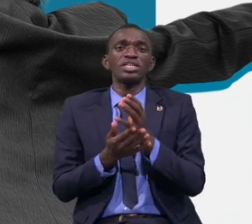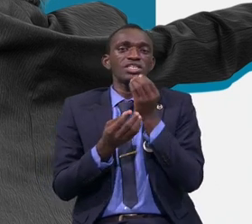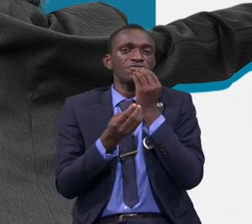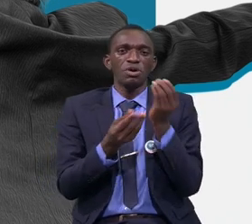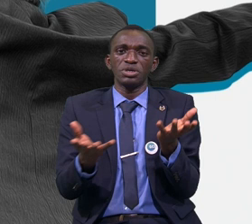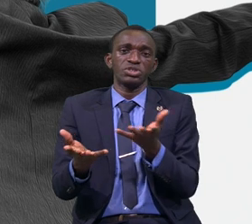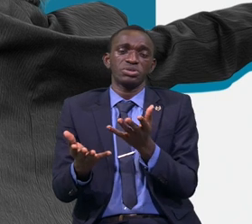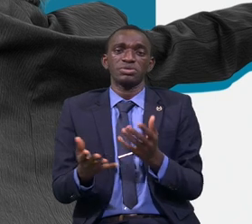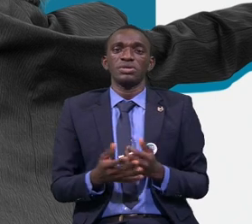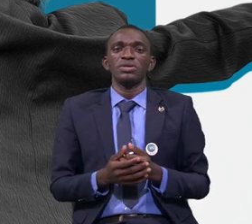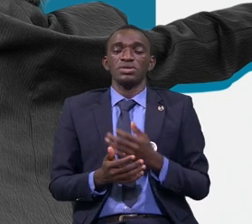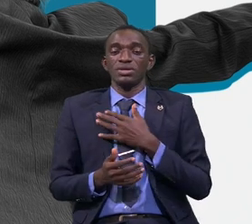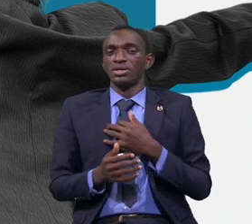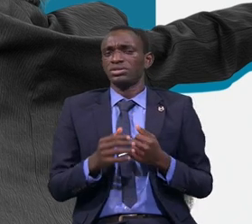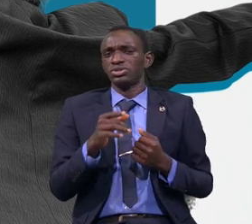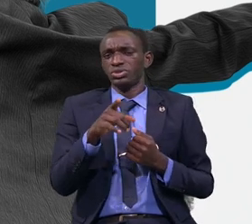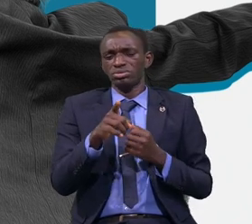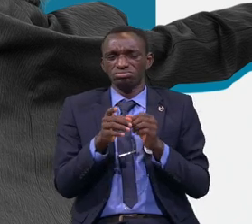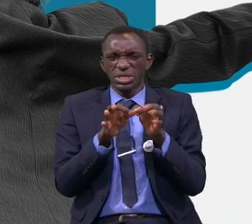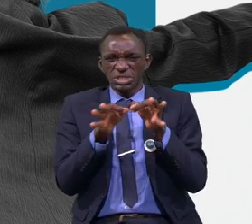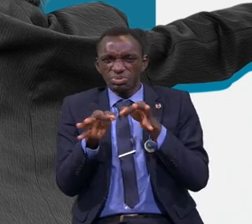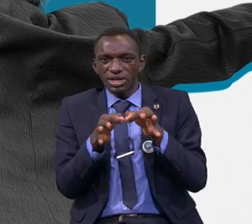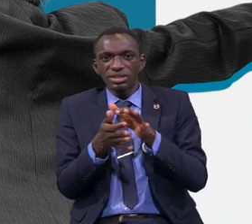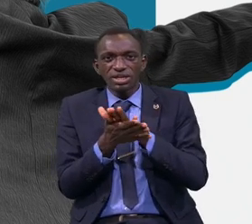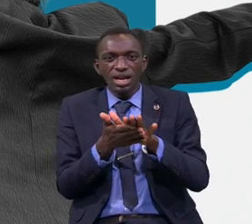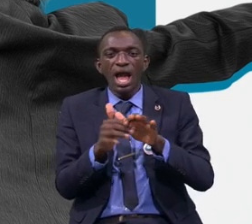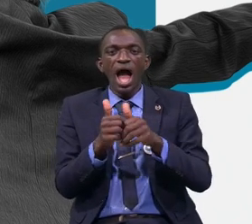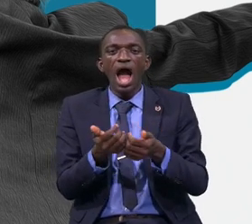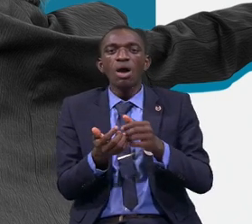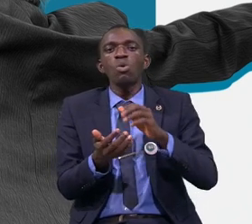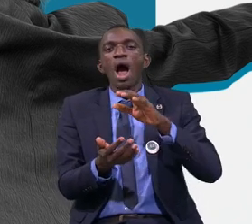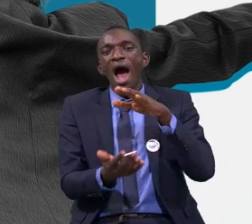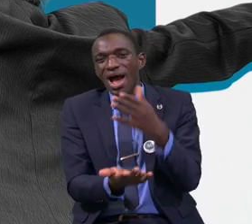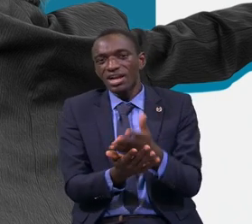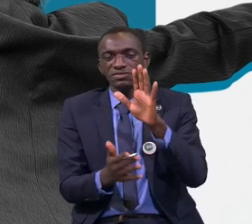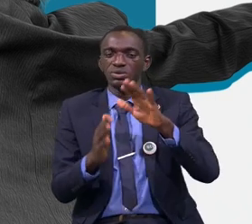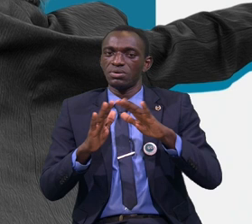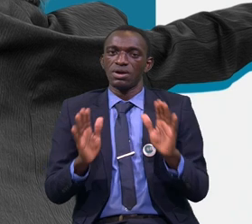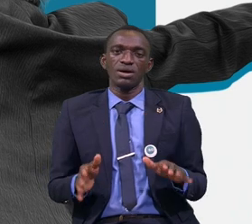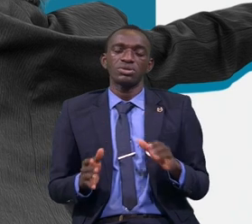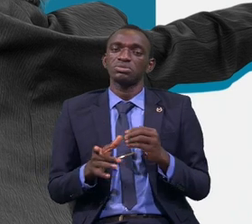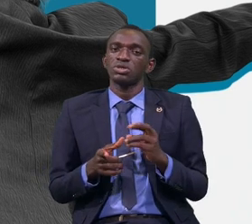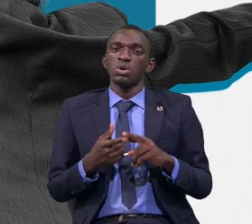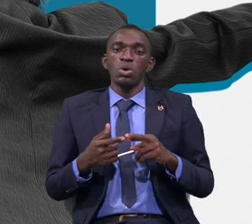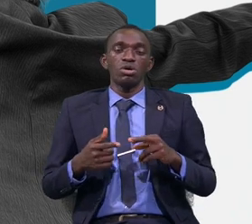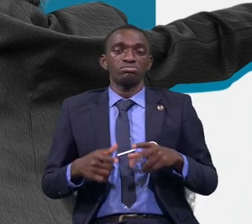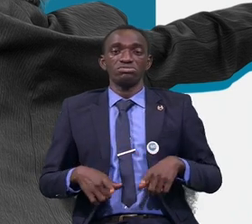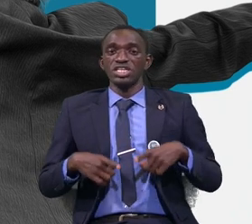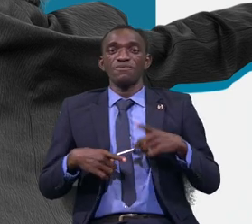Bonaberry, Bonamikano, Bonabape? Just put that quarter there. Are you around